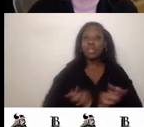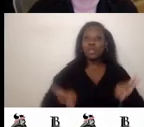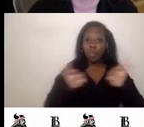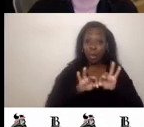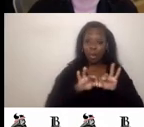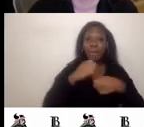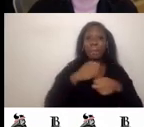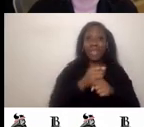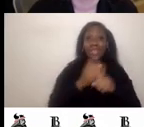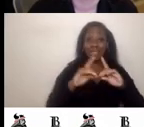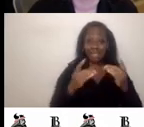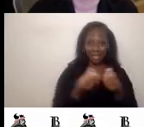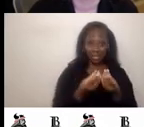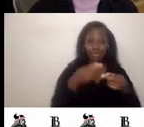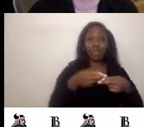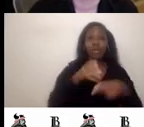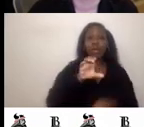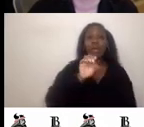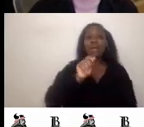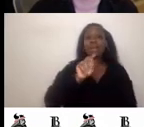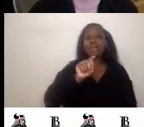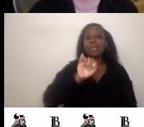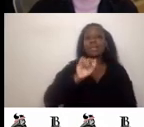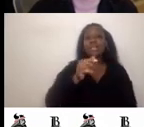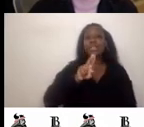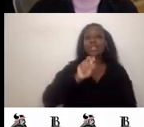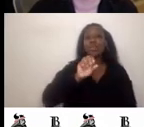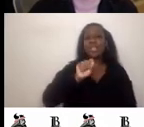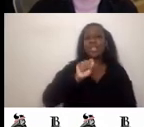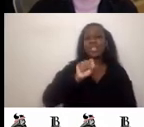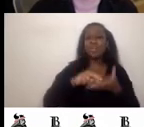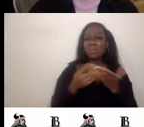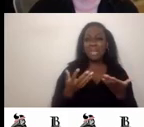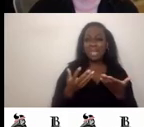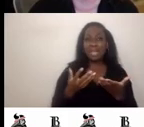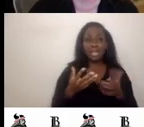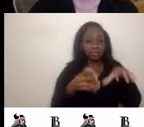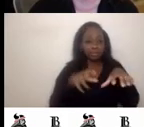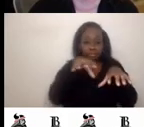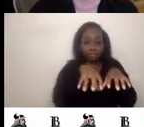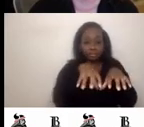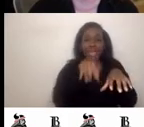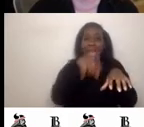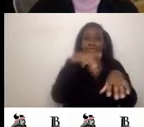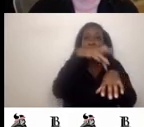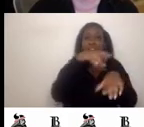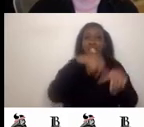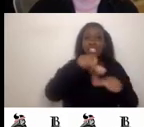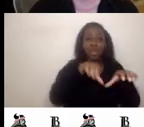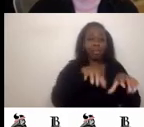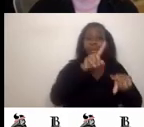means is that they geographically touch one another. They shouldn't hop or jump over a district. You do have an island